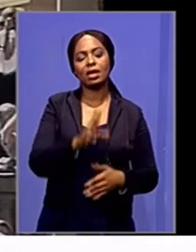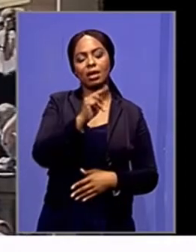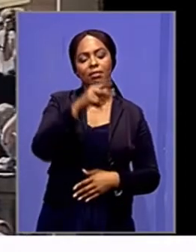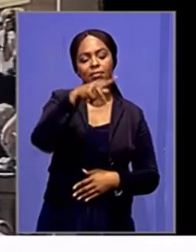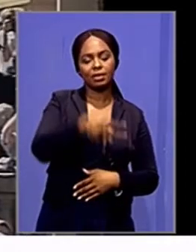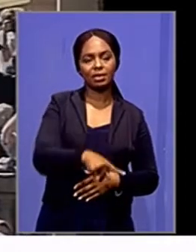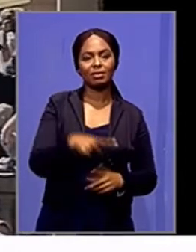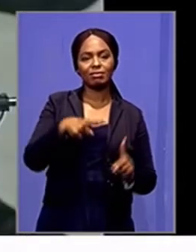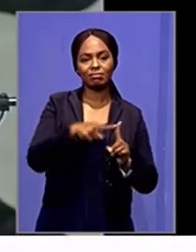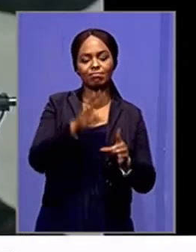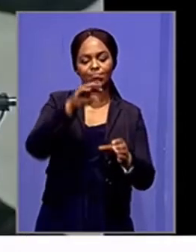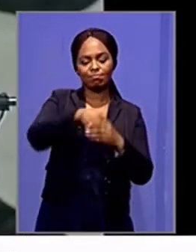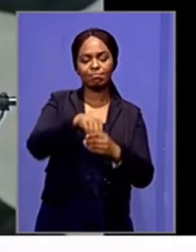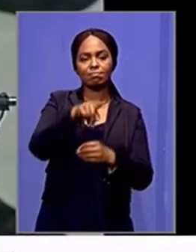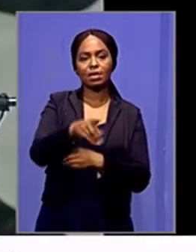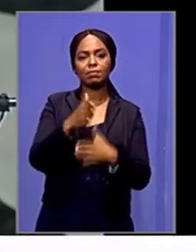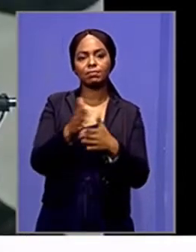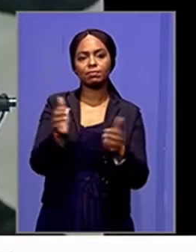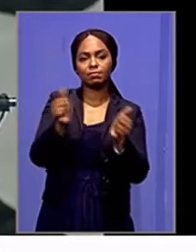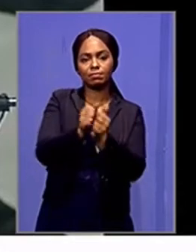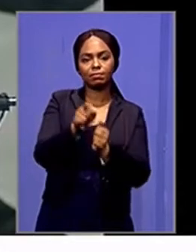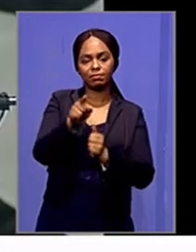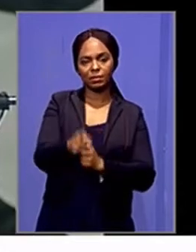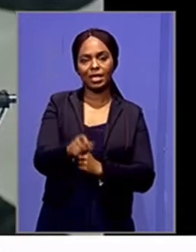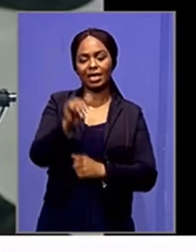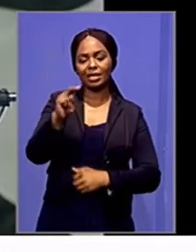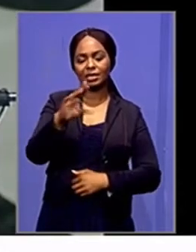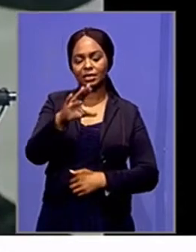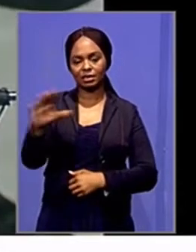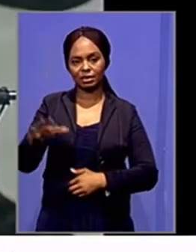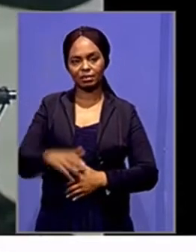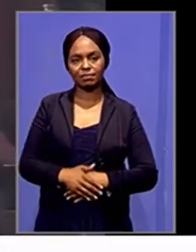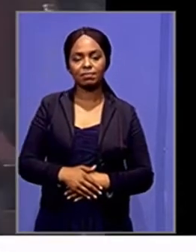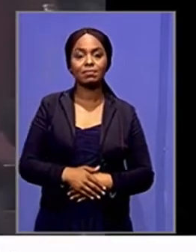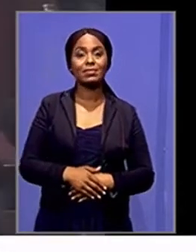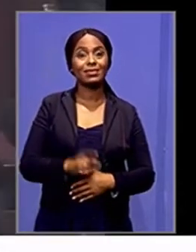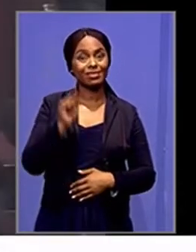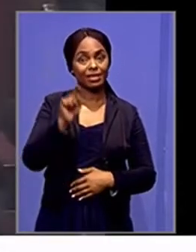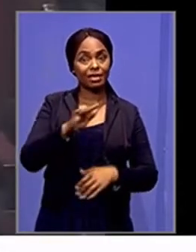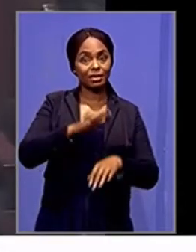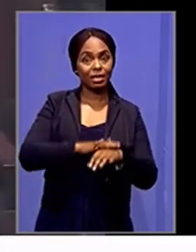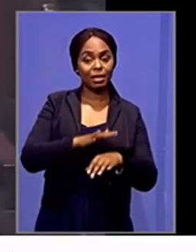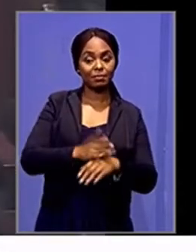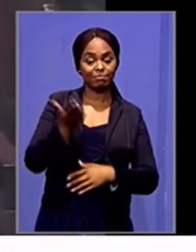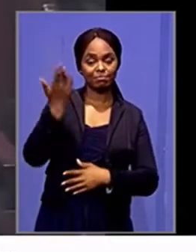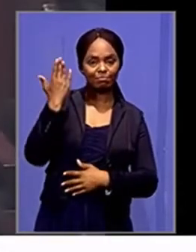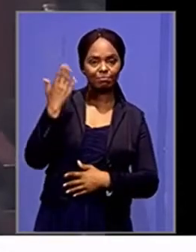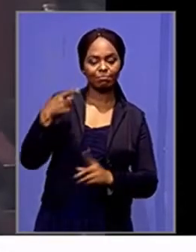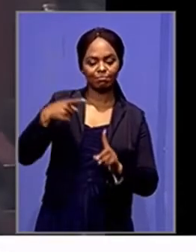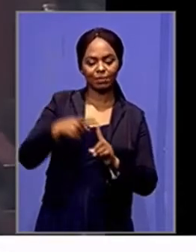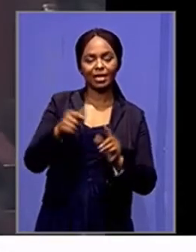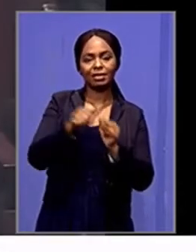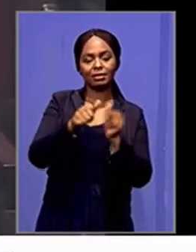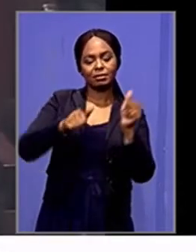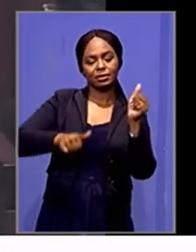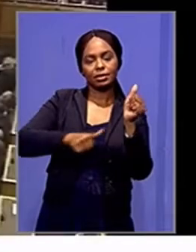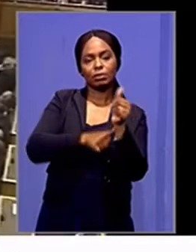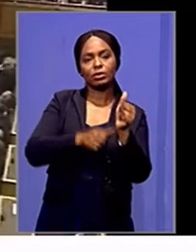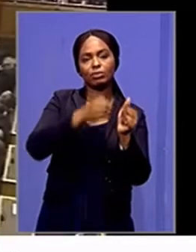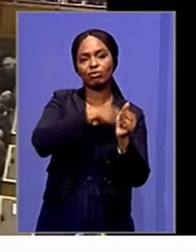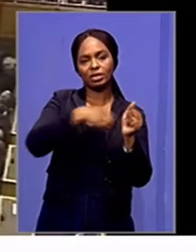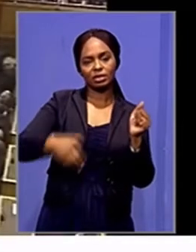nna le karolo ya puso e kopanetseng le lekoko la ANC. Ka nako eo o ne a fia maemo a go nna motlatsa mopresidente wa